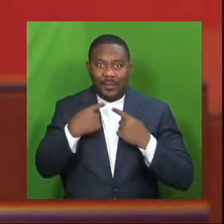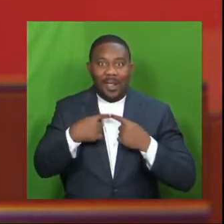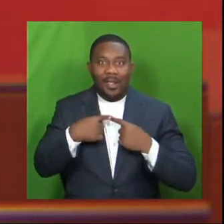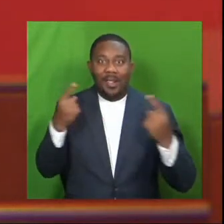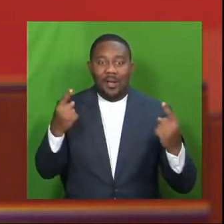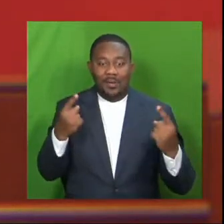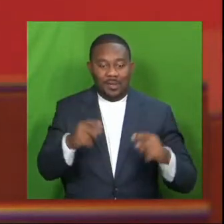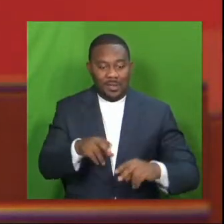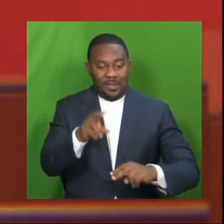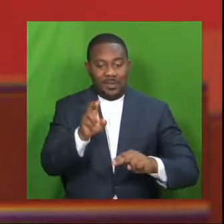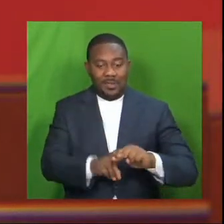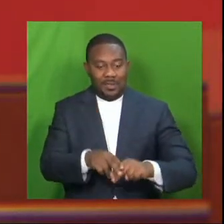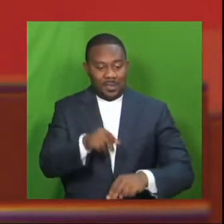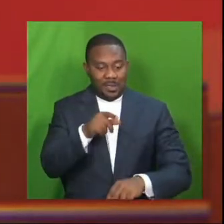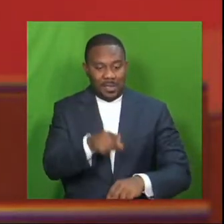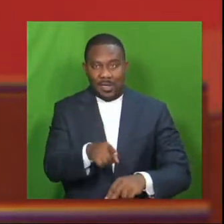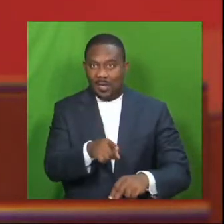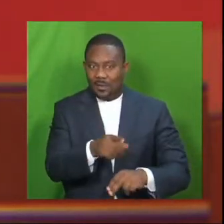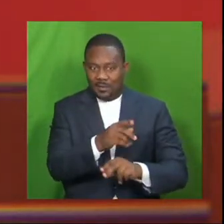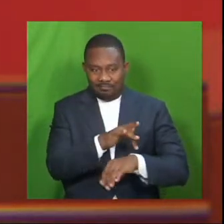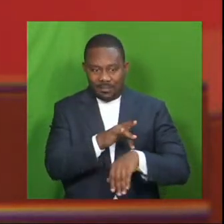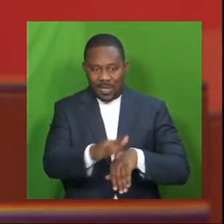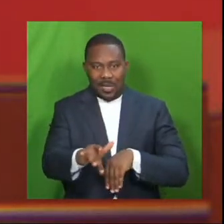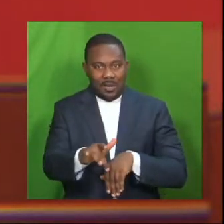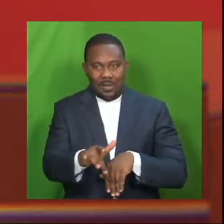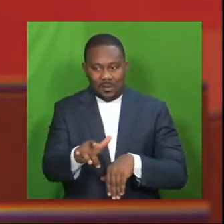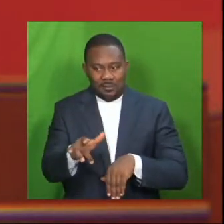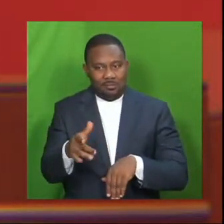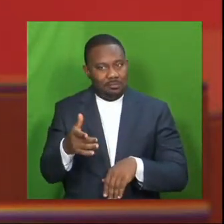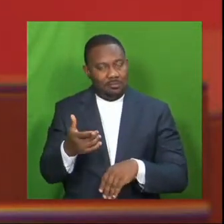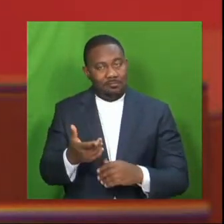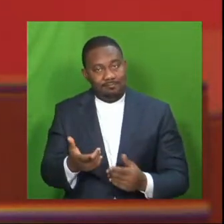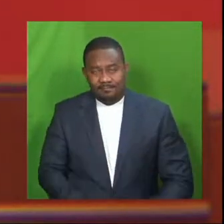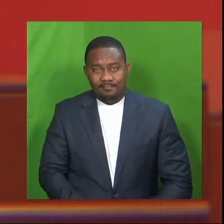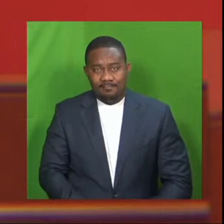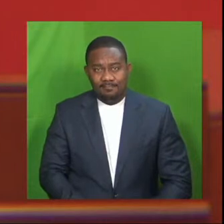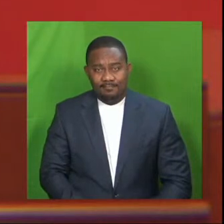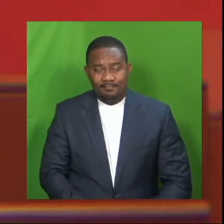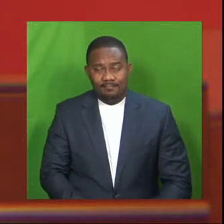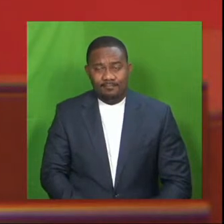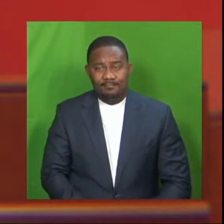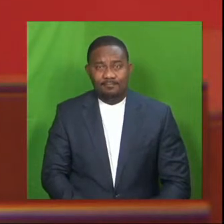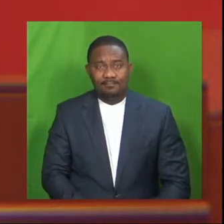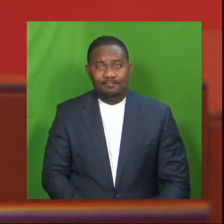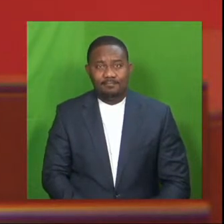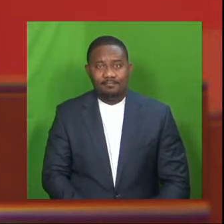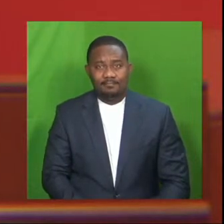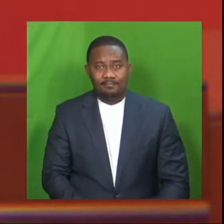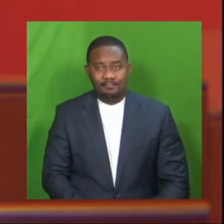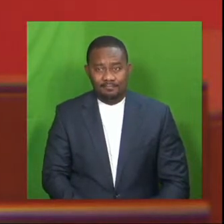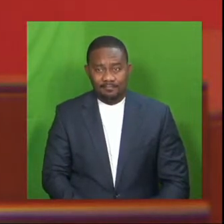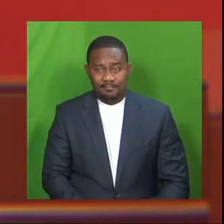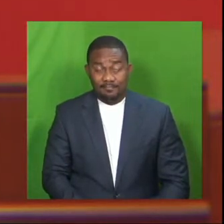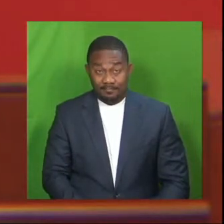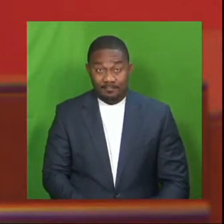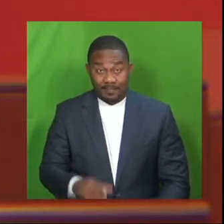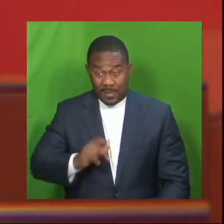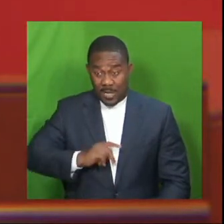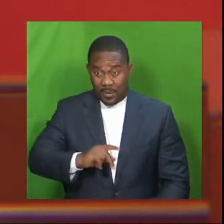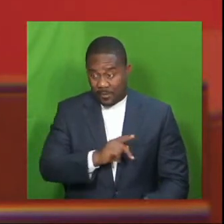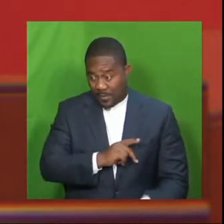Vacant. It's in the standing orders of the House, I must say. It's in the standing orders of the